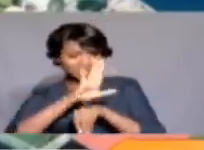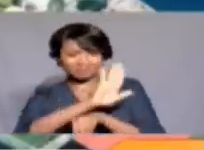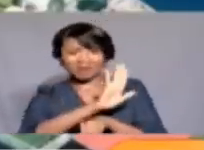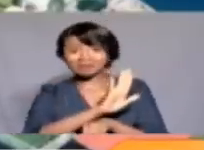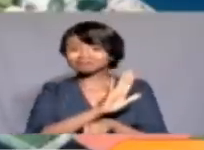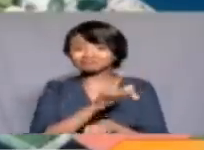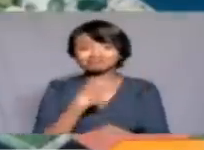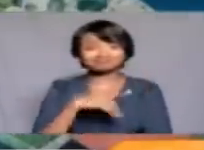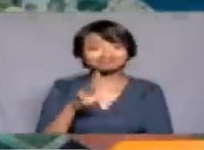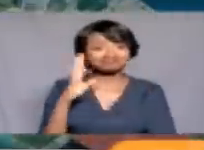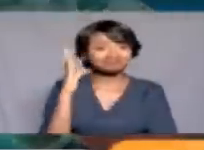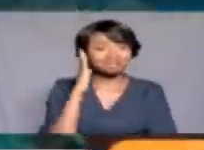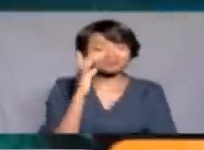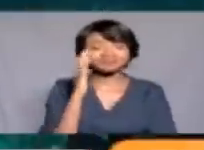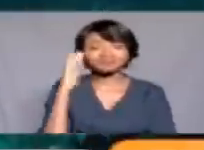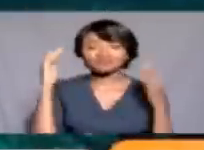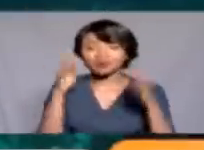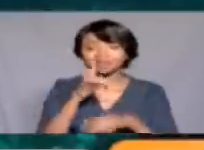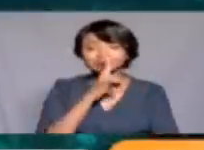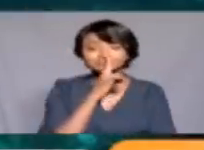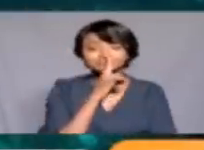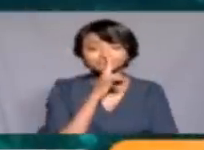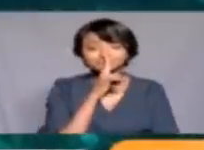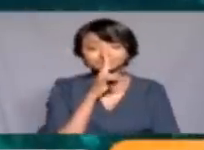turning a deaf ear.